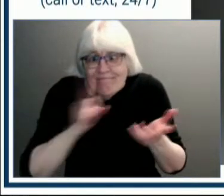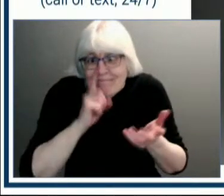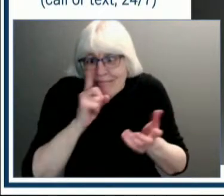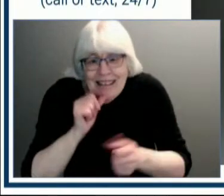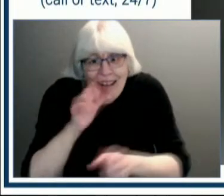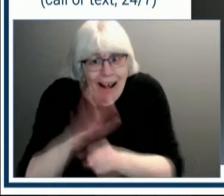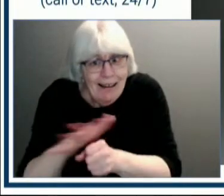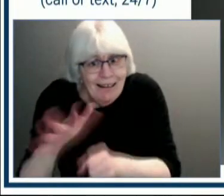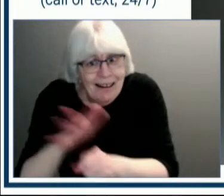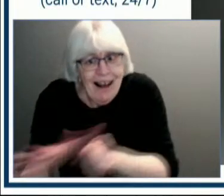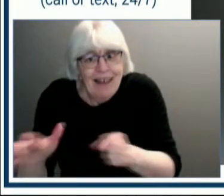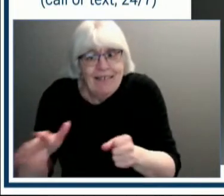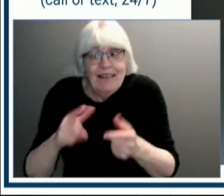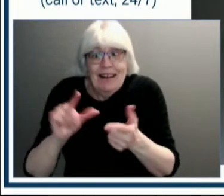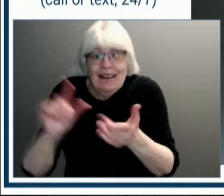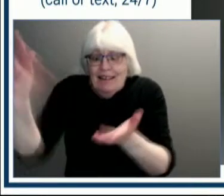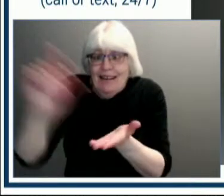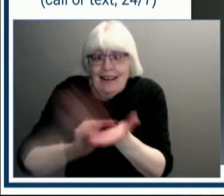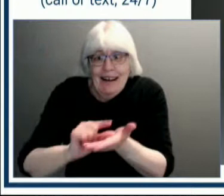people